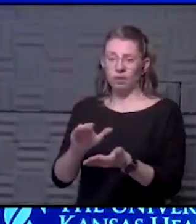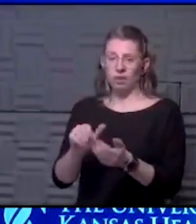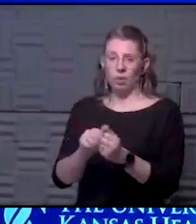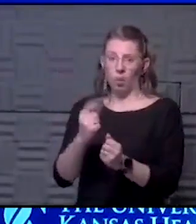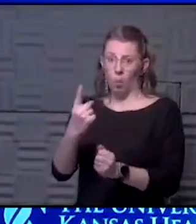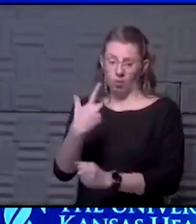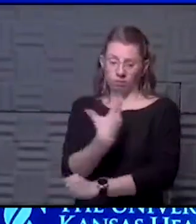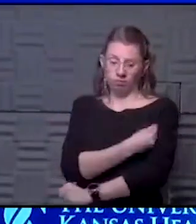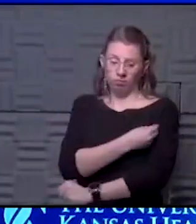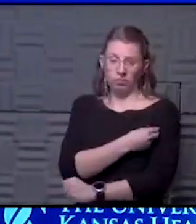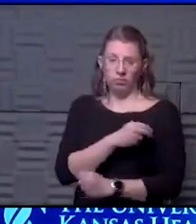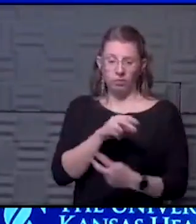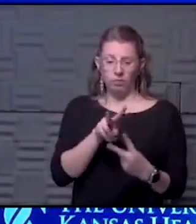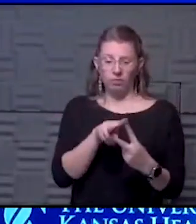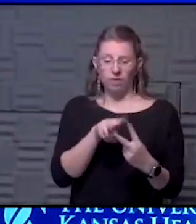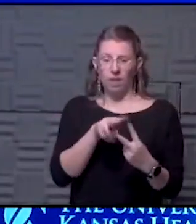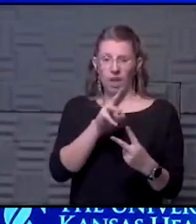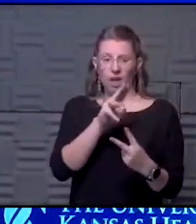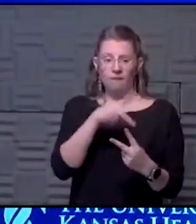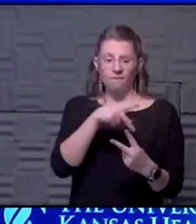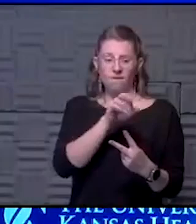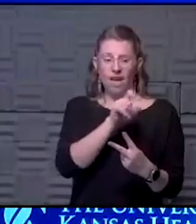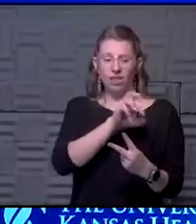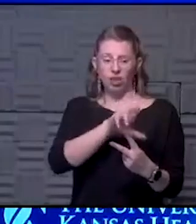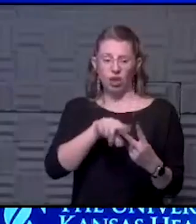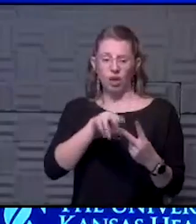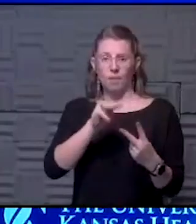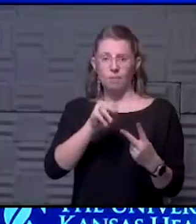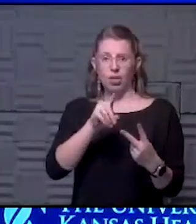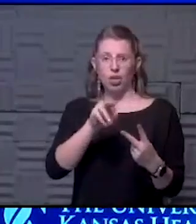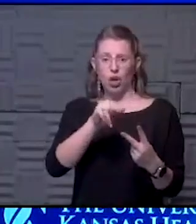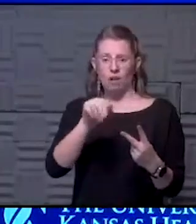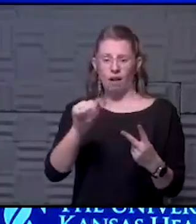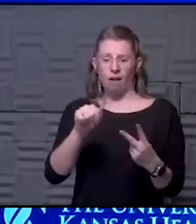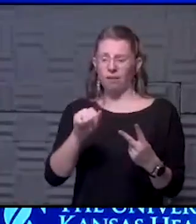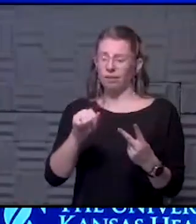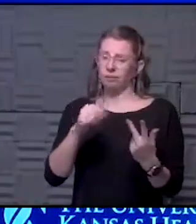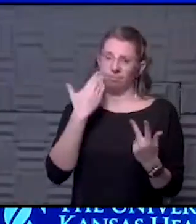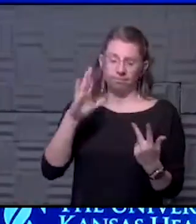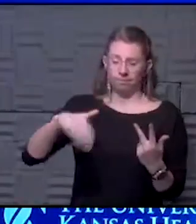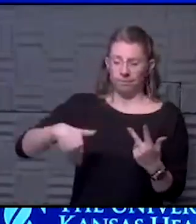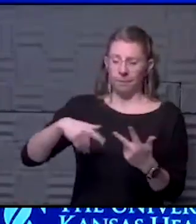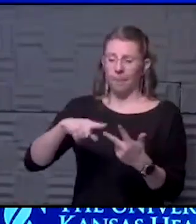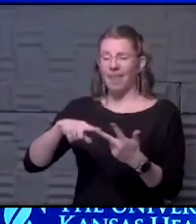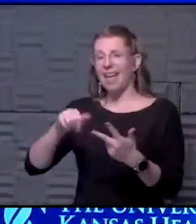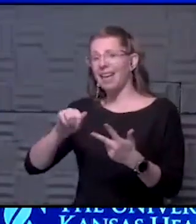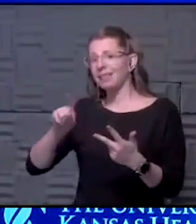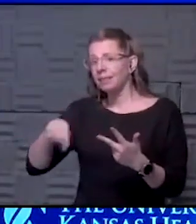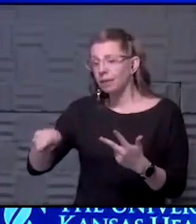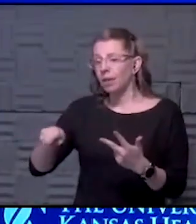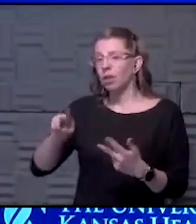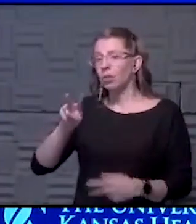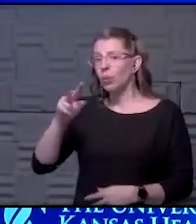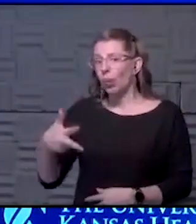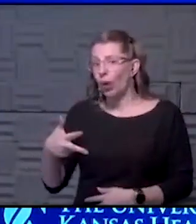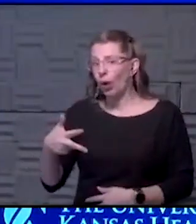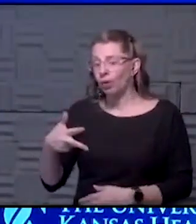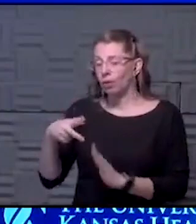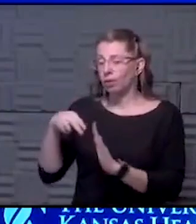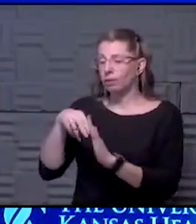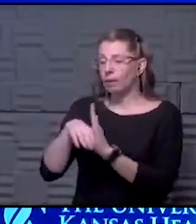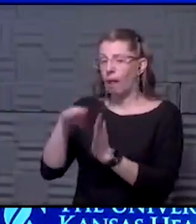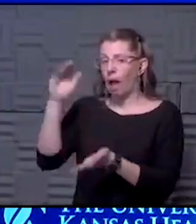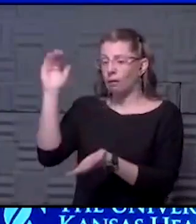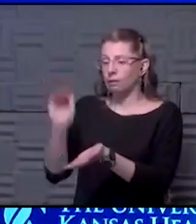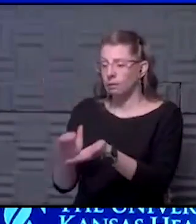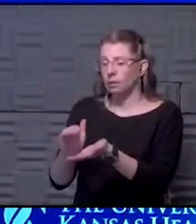the data between Moderna and Pfizer yet. We only know the data, it's AstraZeneca, Yeah. that's what it was, that showed a 2/3 rate of decline of spread